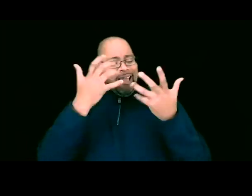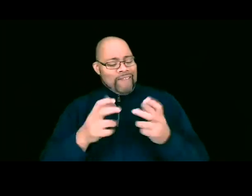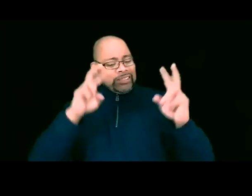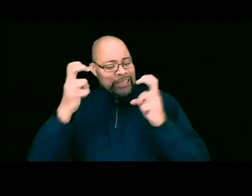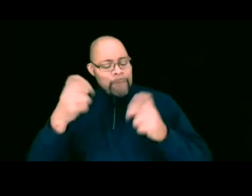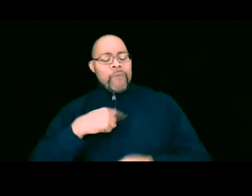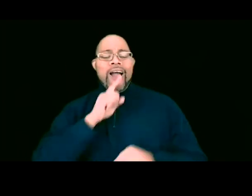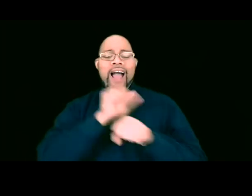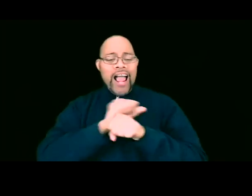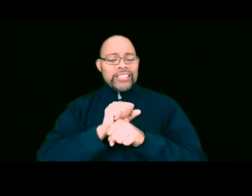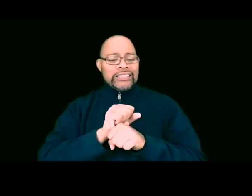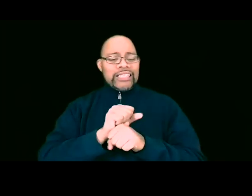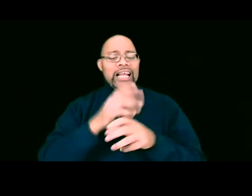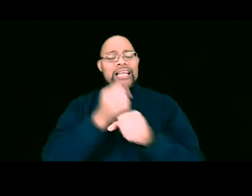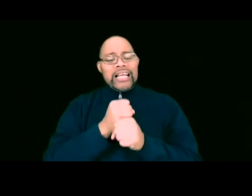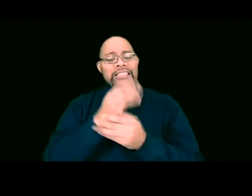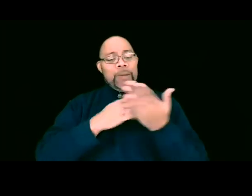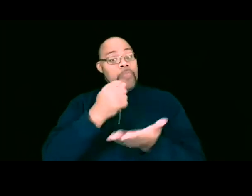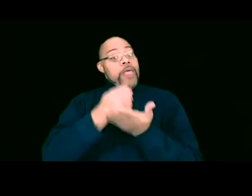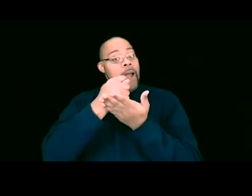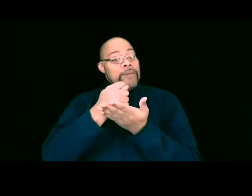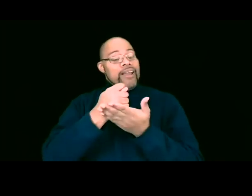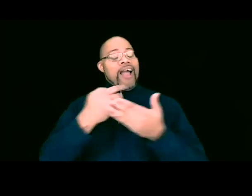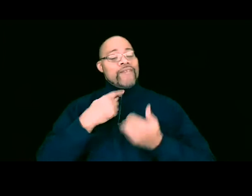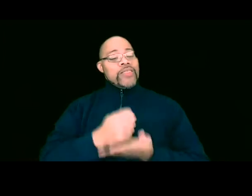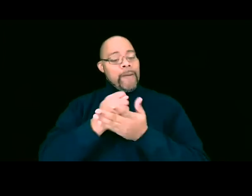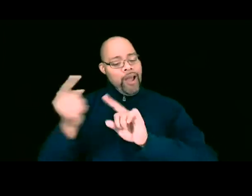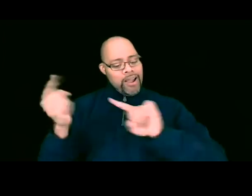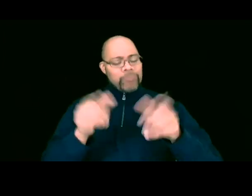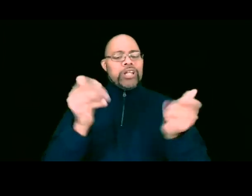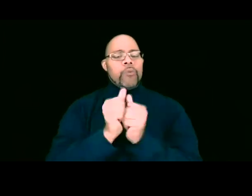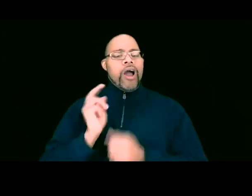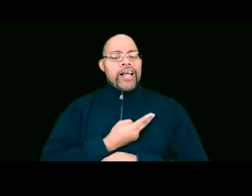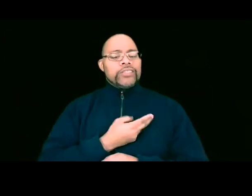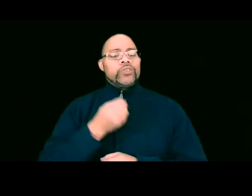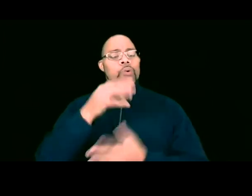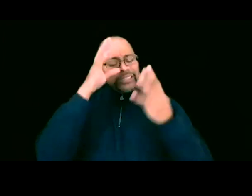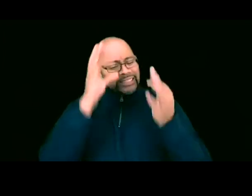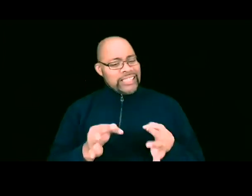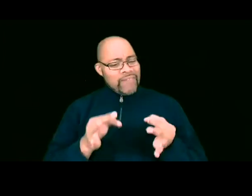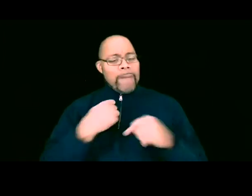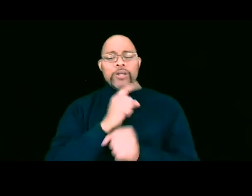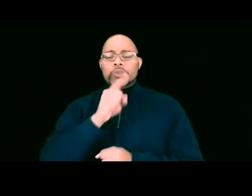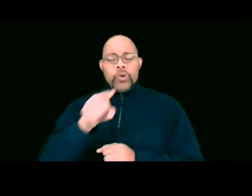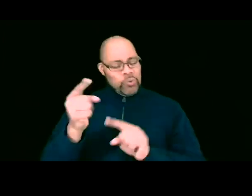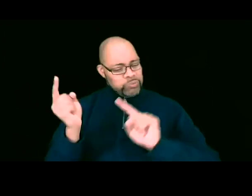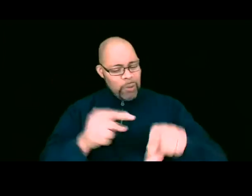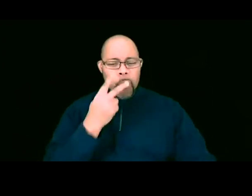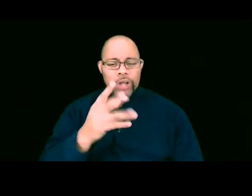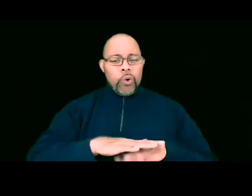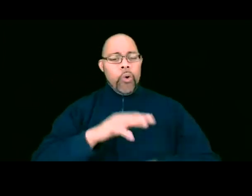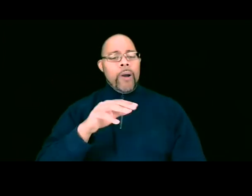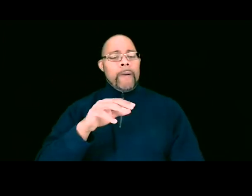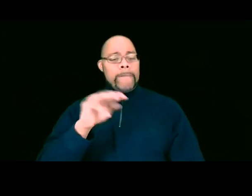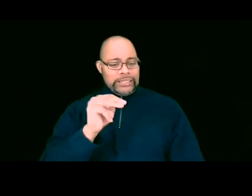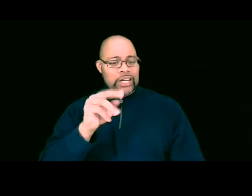these heavy topics, we're going to actually, get some therapy time, have a therapist come in and chat with us. So definitely make sure you're tuned